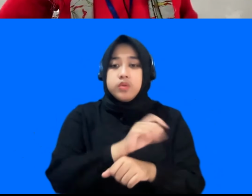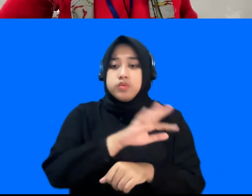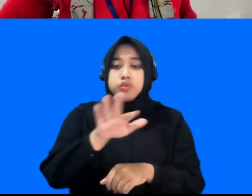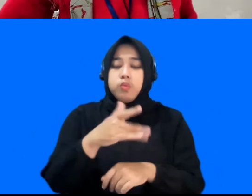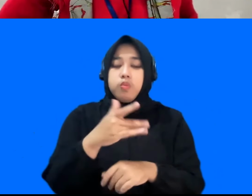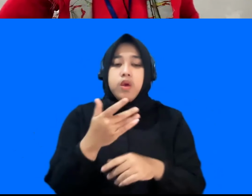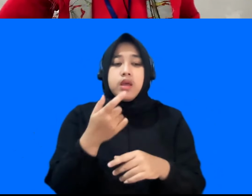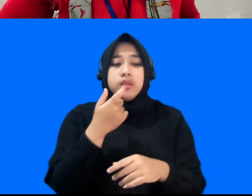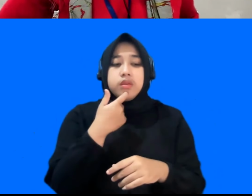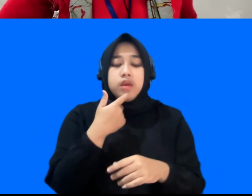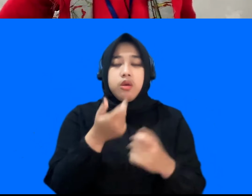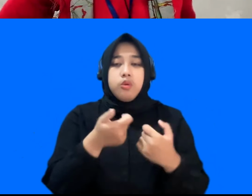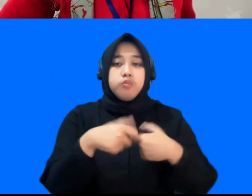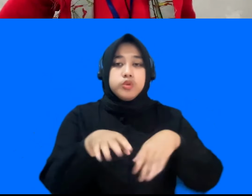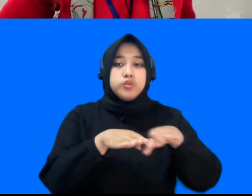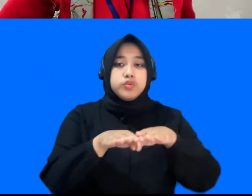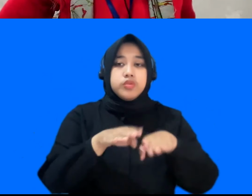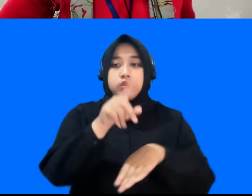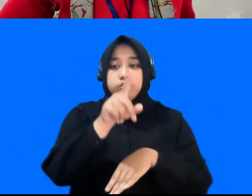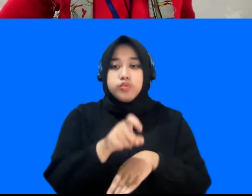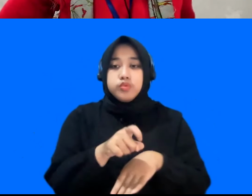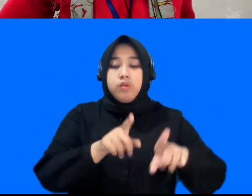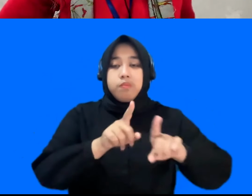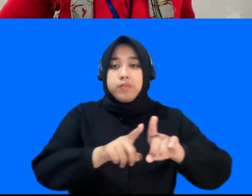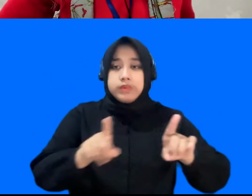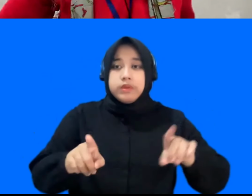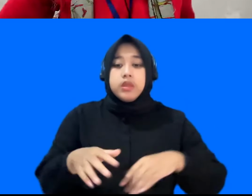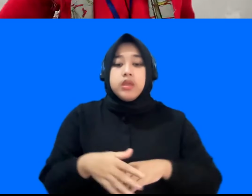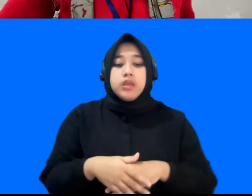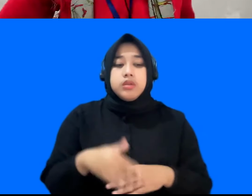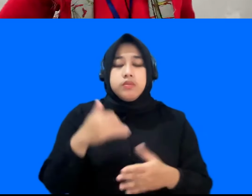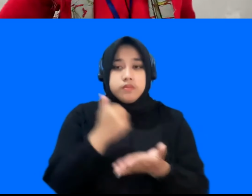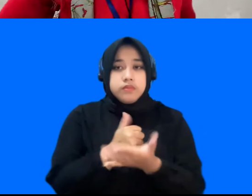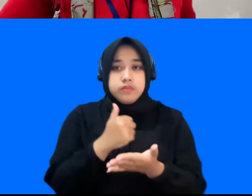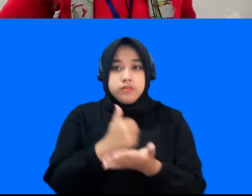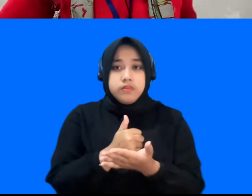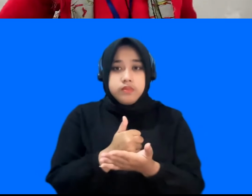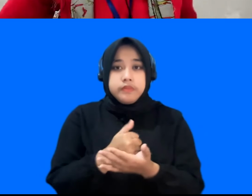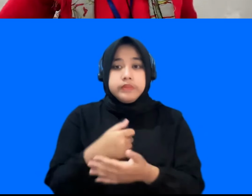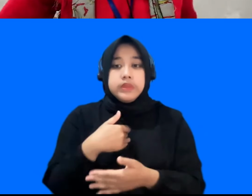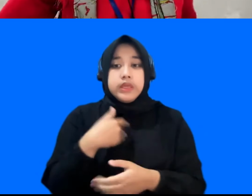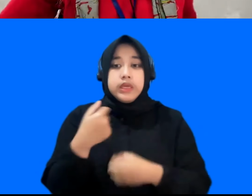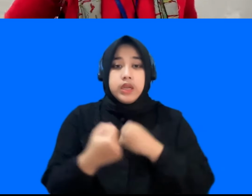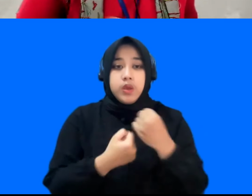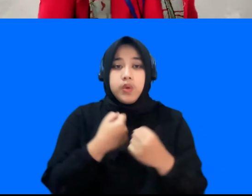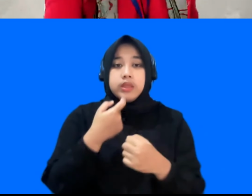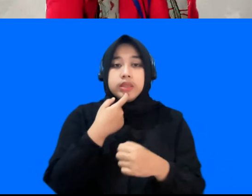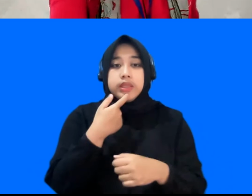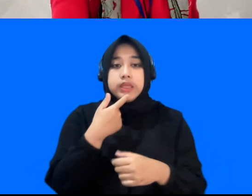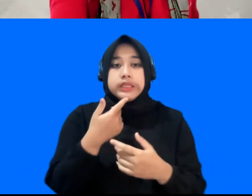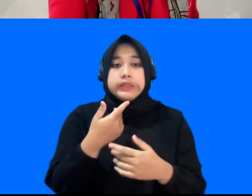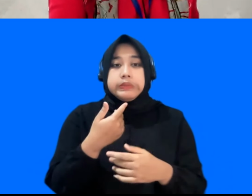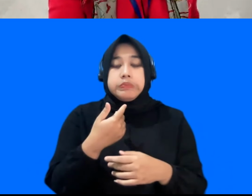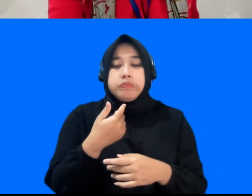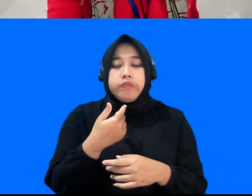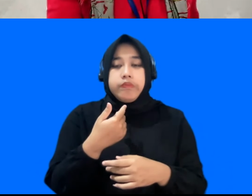individual needs. So one of the things that Engineering Good does is to keep our solutions open source. We